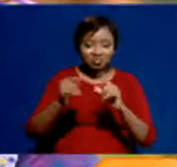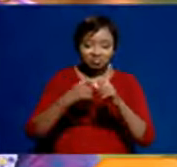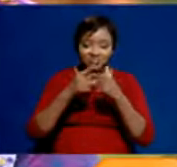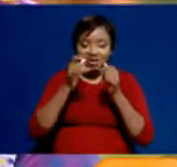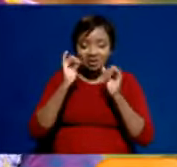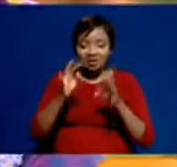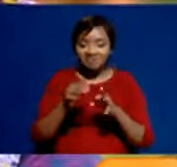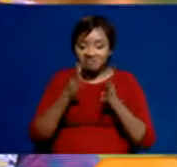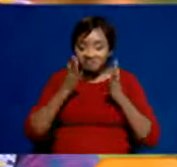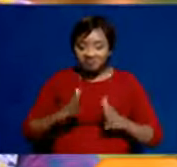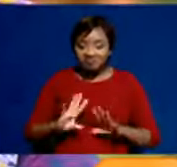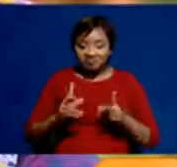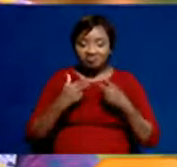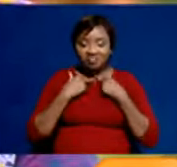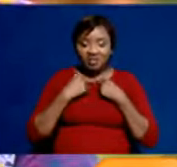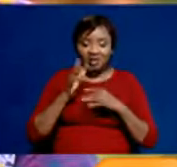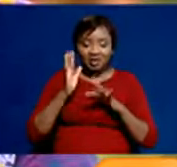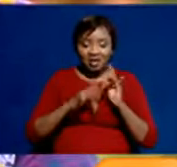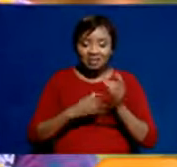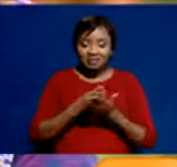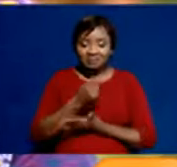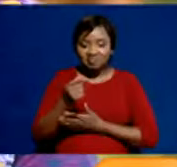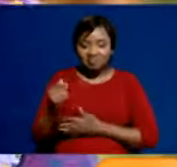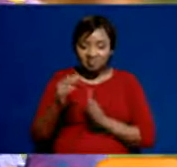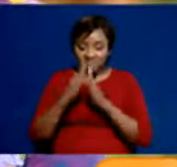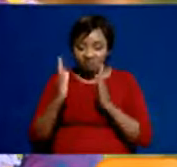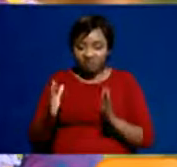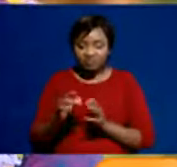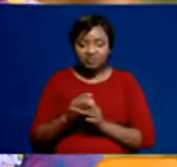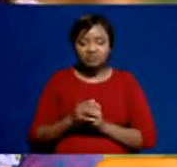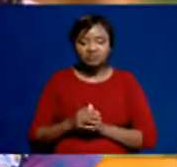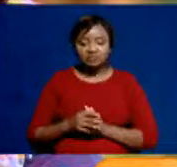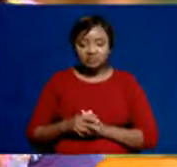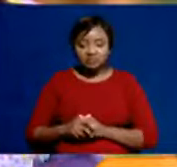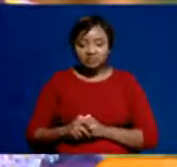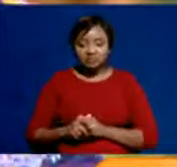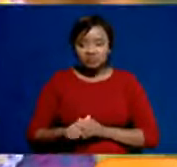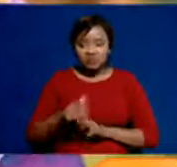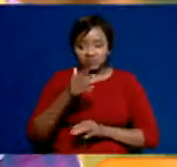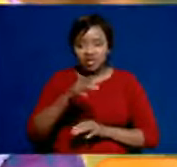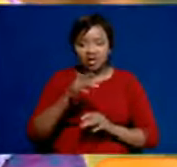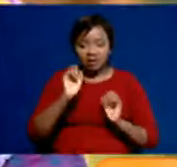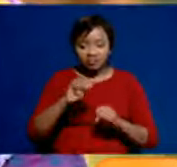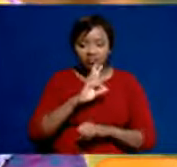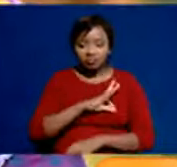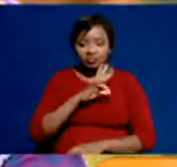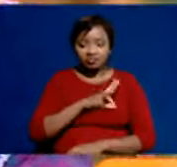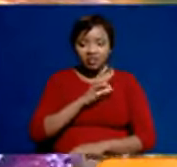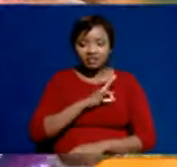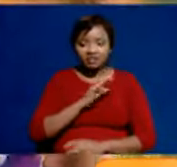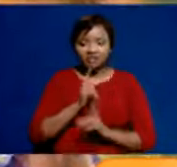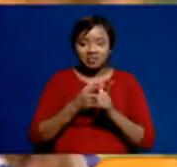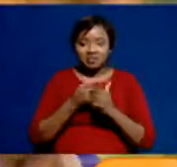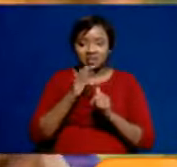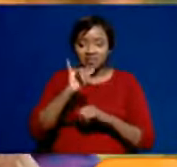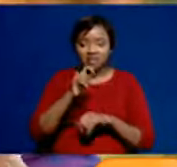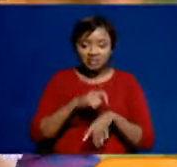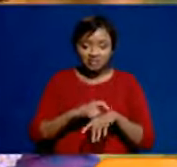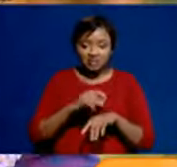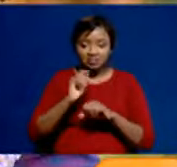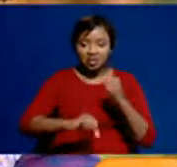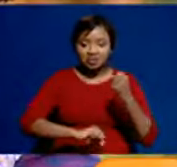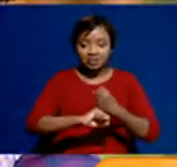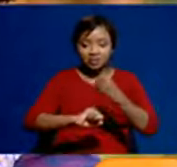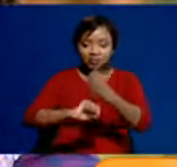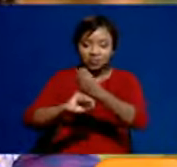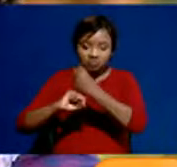to benefit by buying a house through the housing levy can benefit. Mm-hmm. That time you can try to cover everybody, each according to their